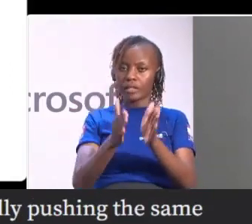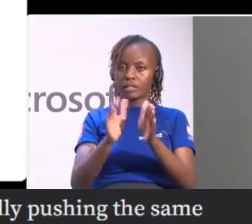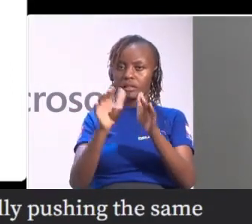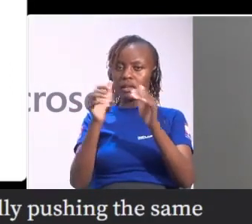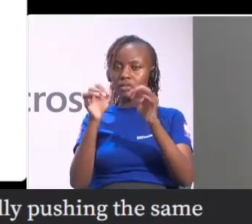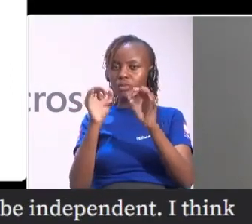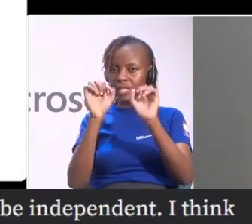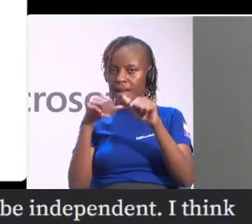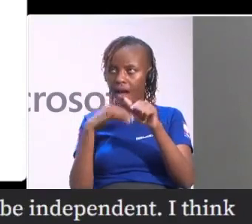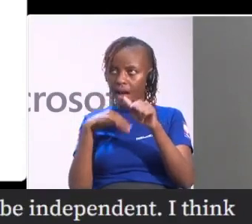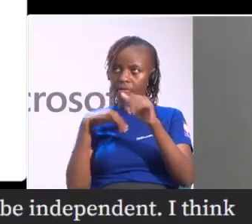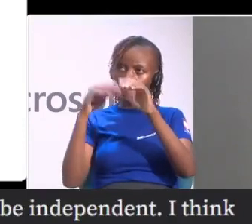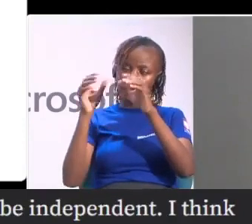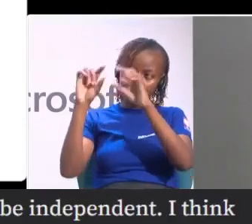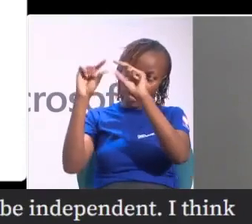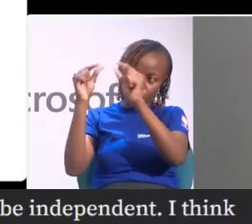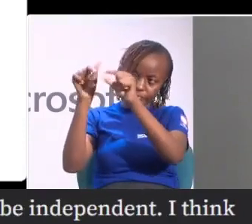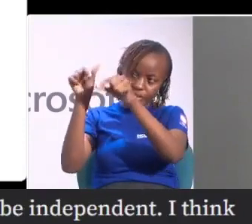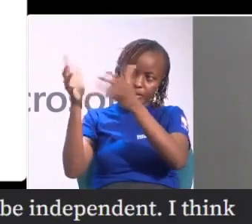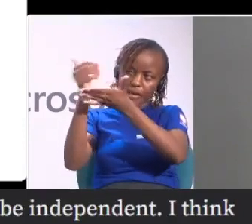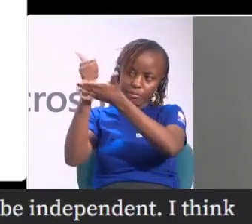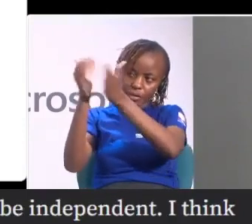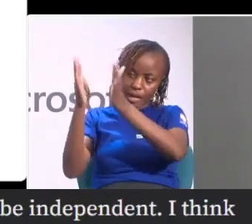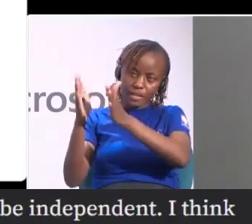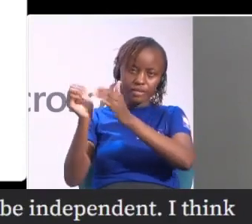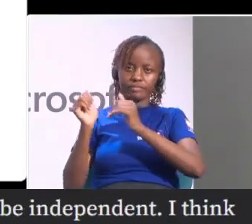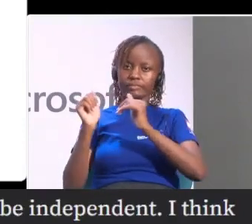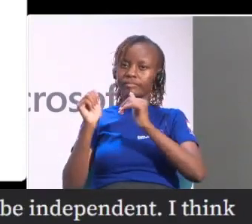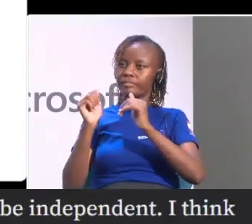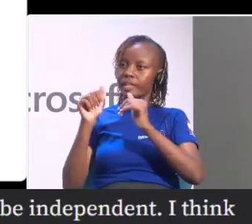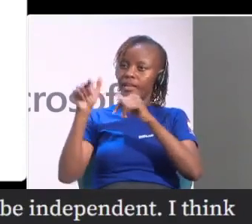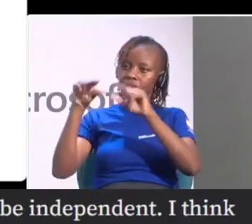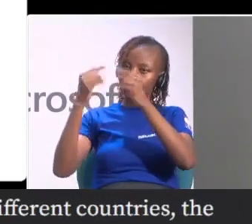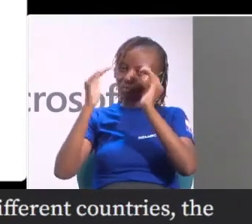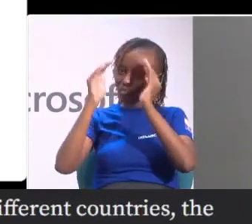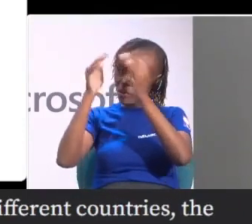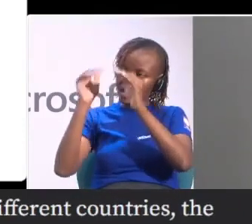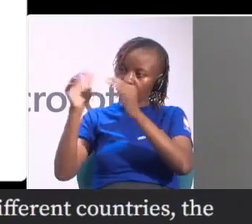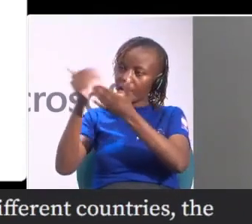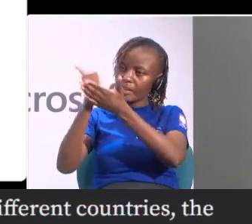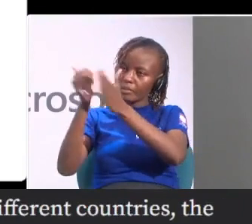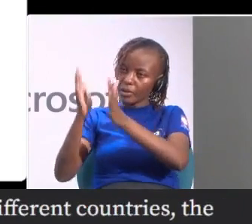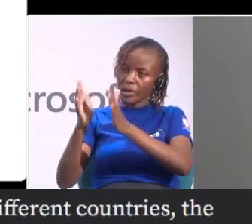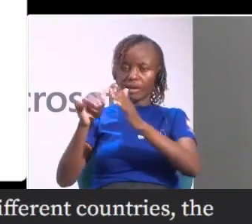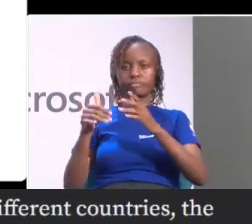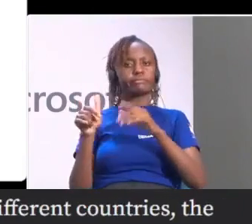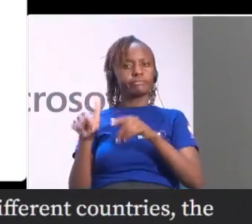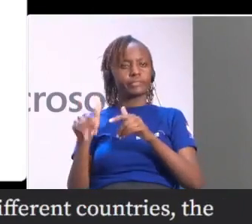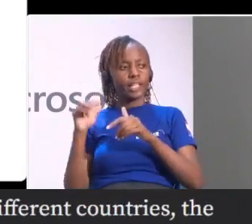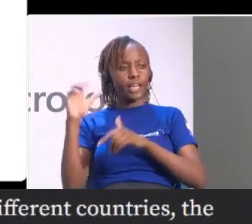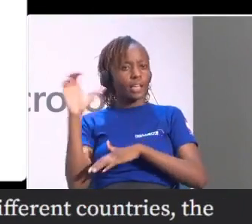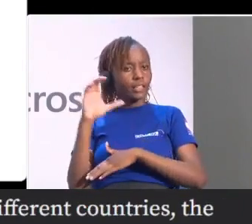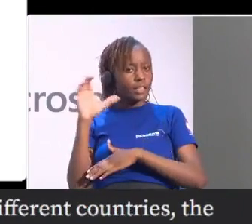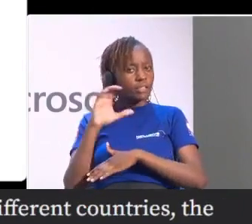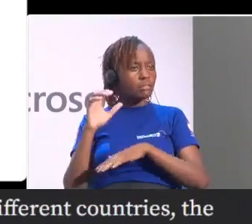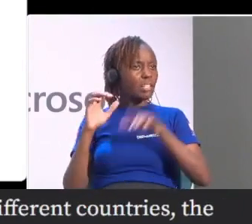have the Apex organization in each country that deals with employers and consumers, be able to lead the initiative, just